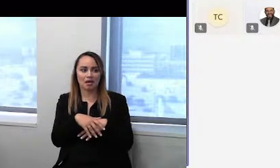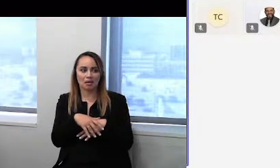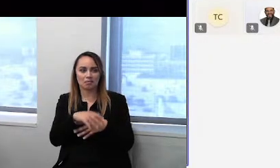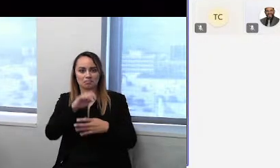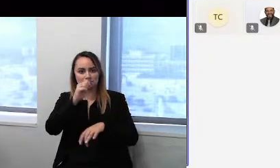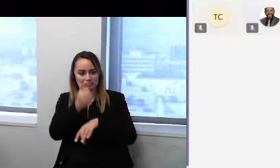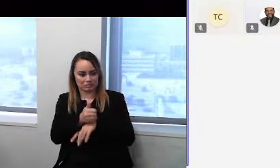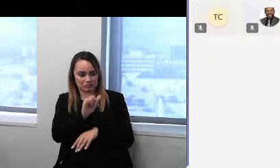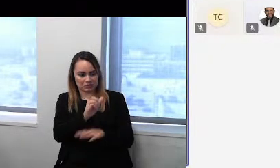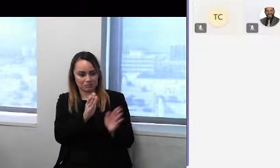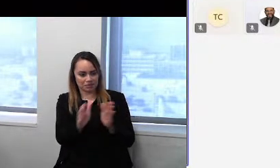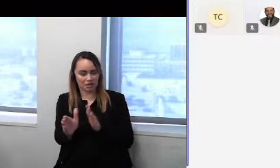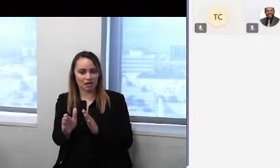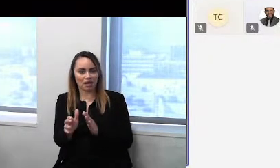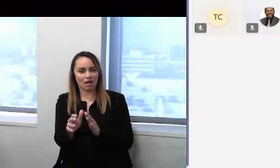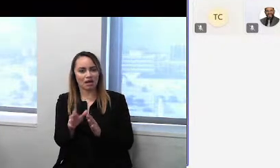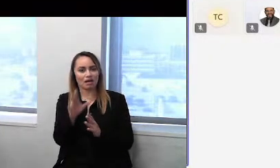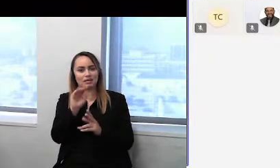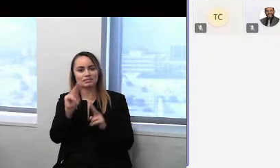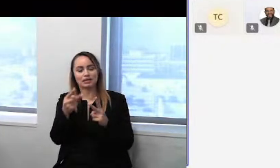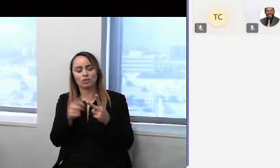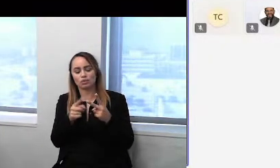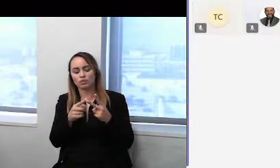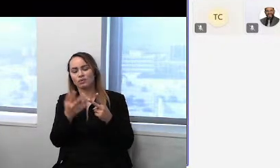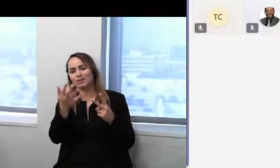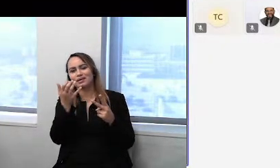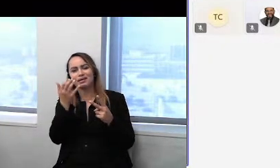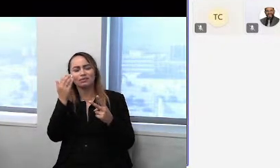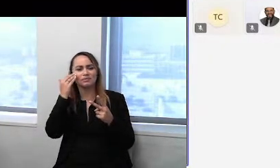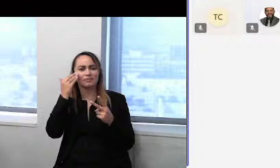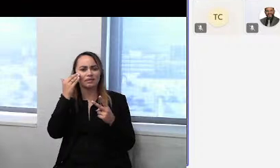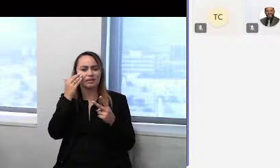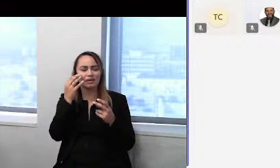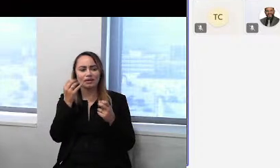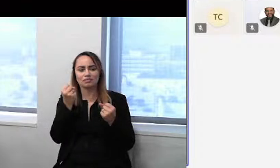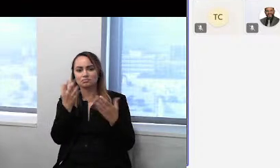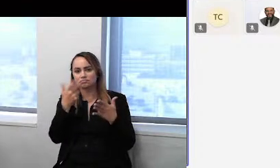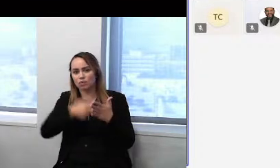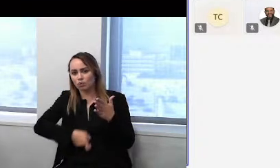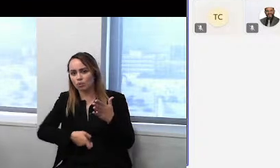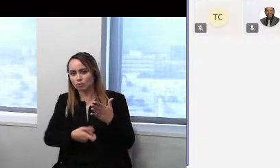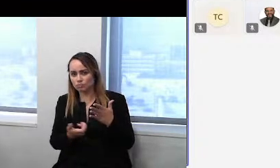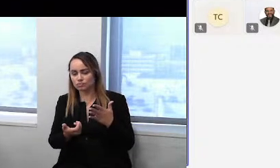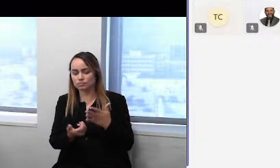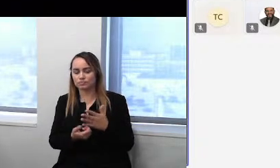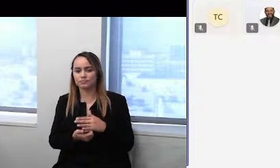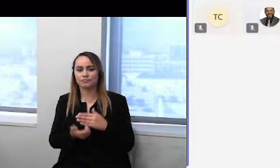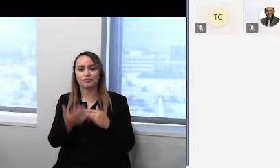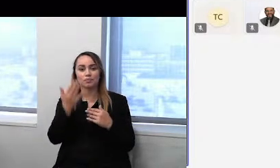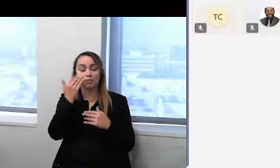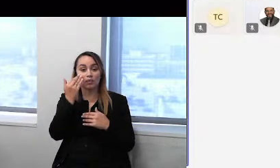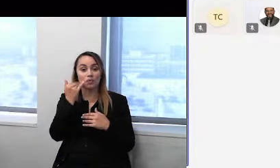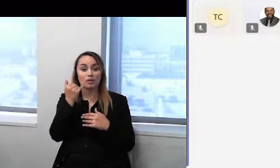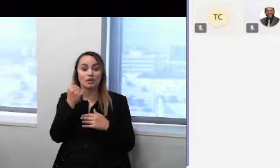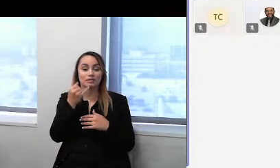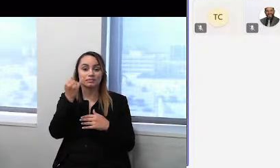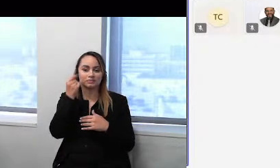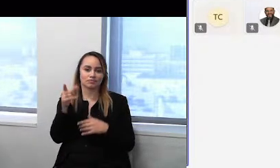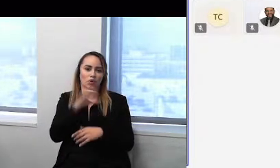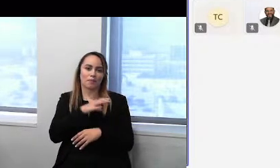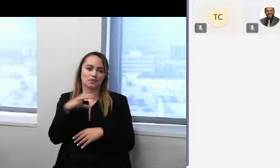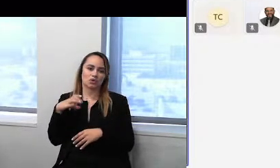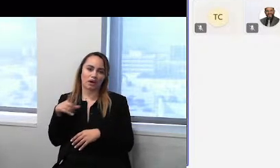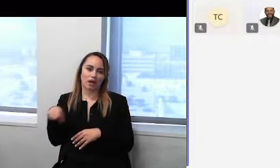And secondly, I'd like to have an understanding of what it would cost so that if the commissioners decide it's a good idea, they make sure there's a place in the